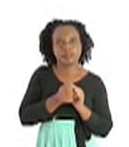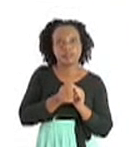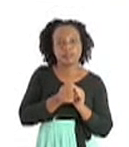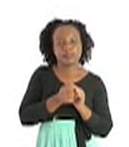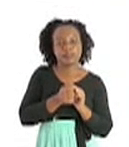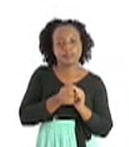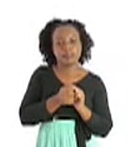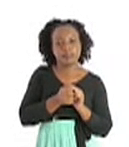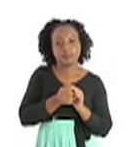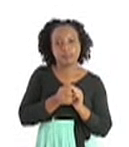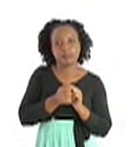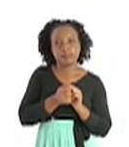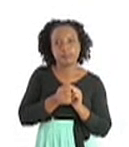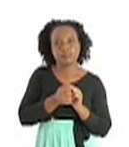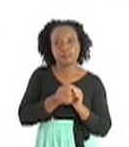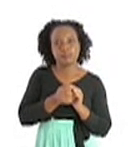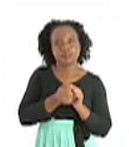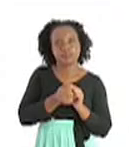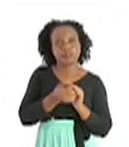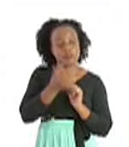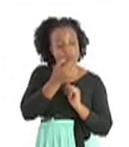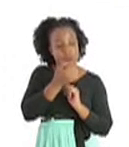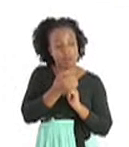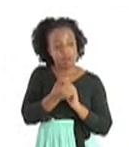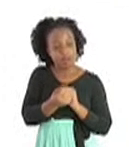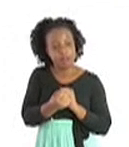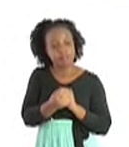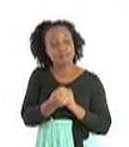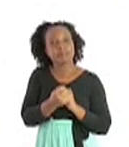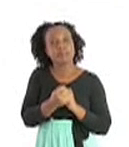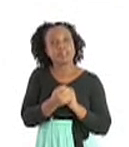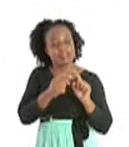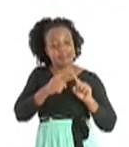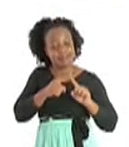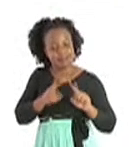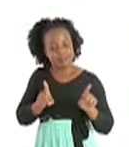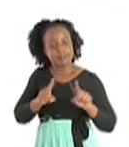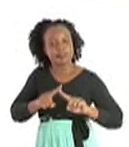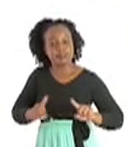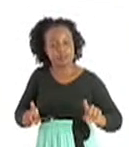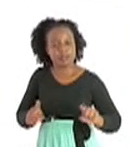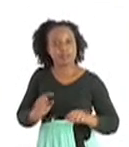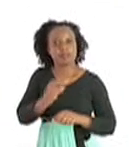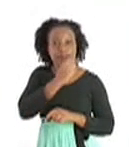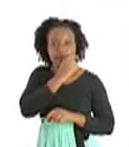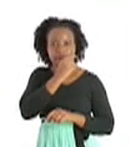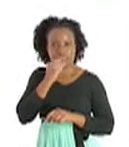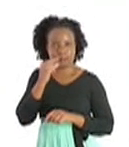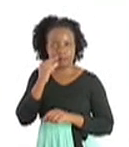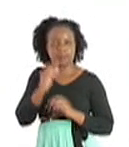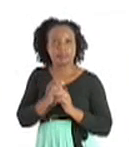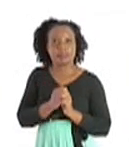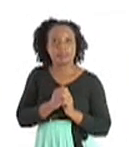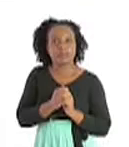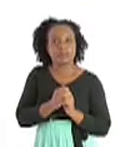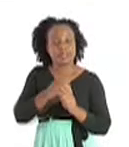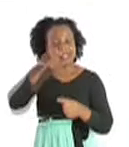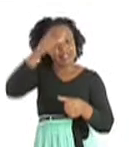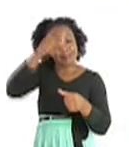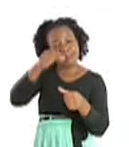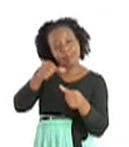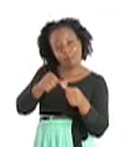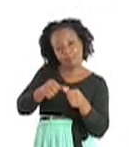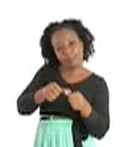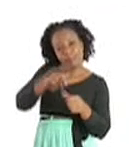chalkboard, you can see that I have written different names, okay? Now, remember